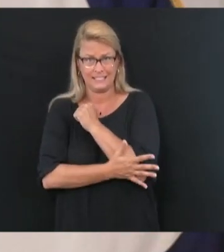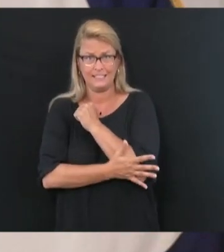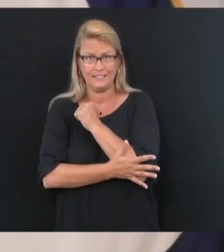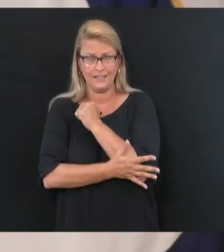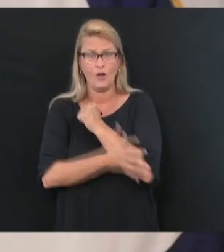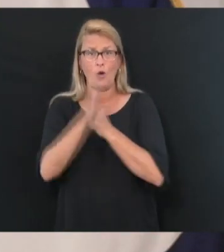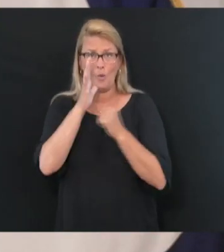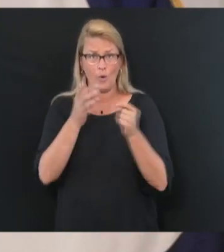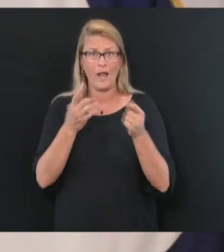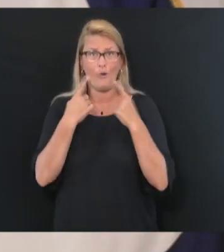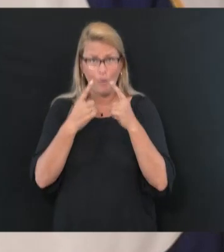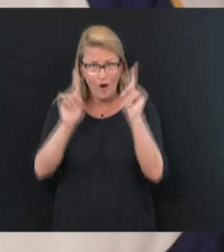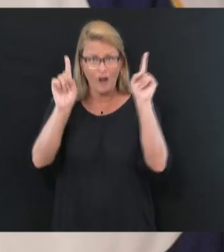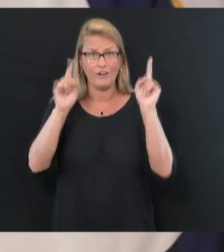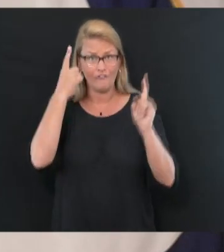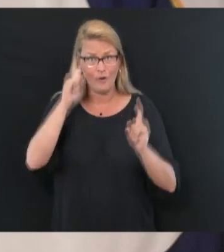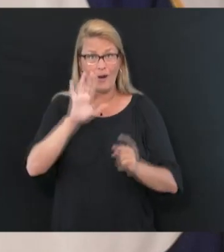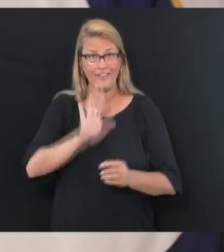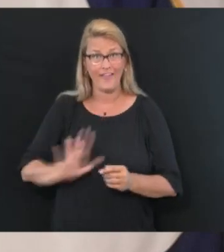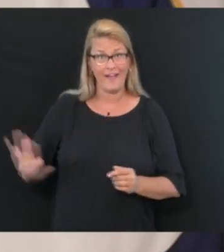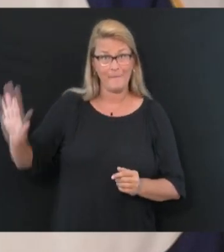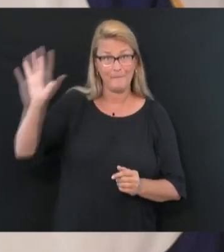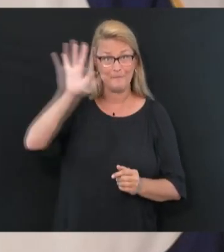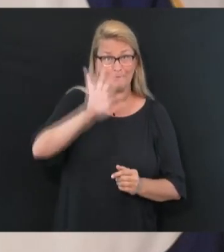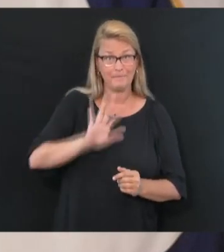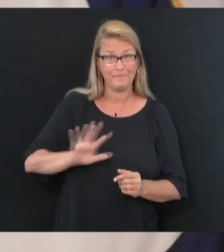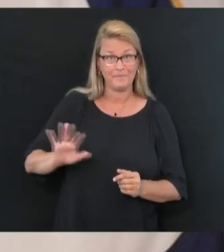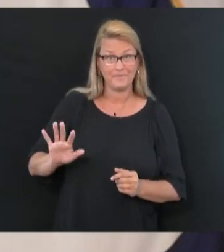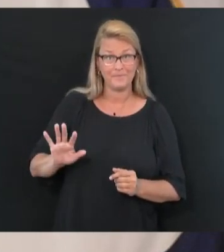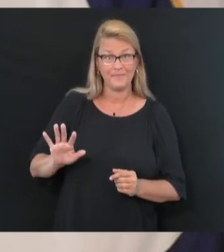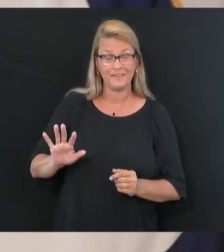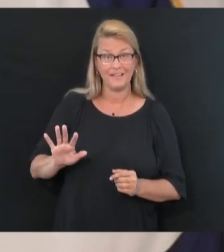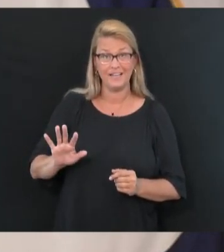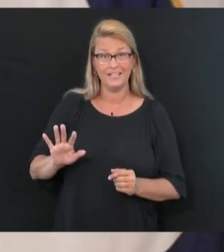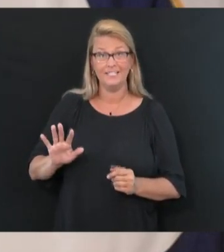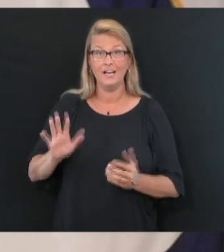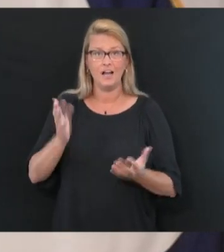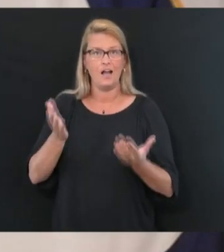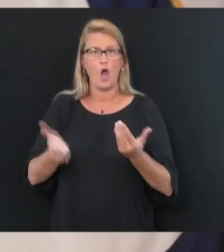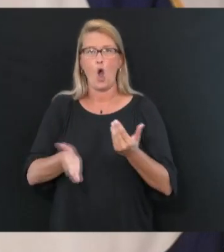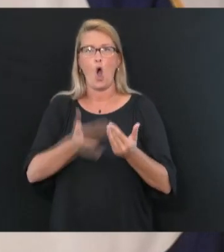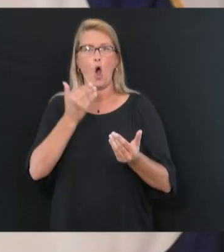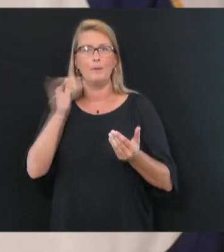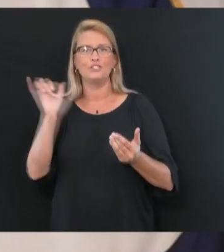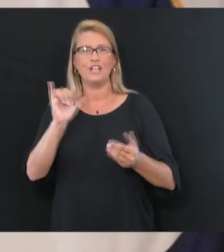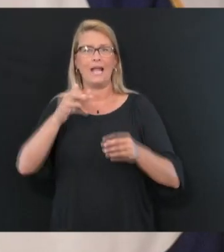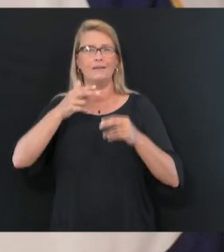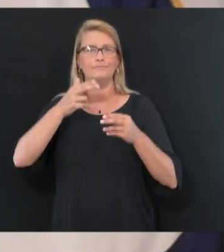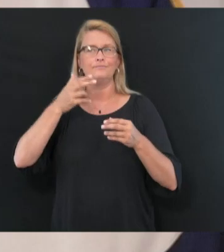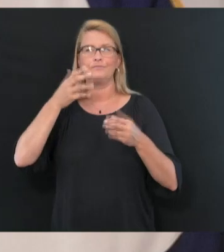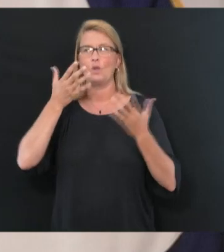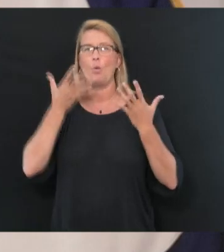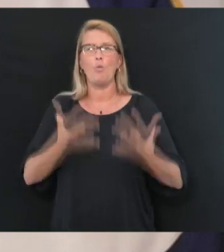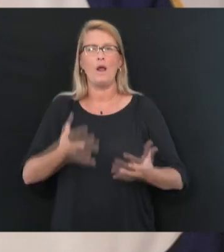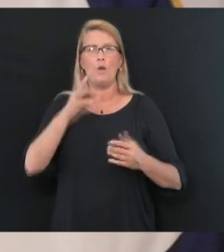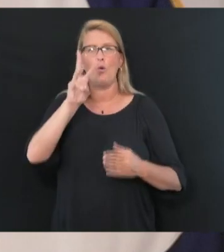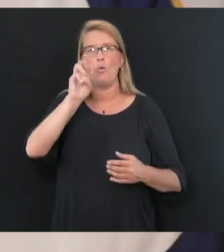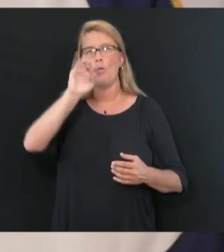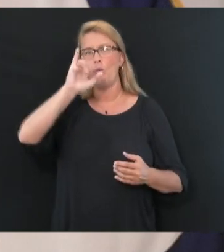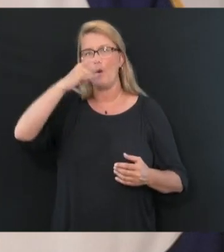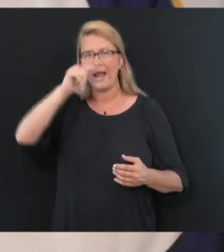work for all the counties in some form of almost like a weighted average, but it's not necessarily